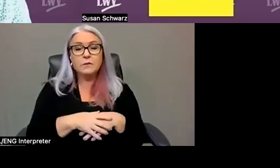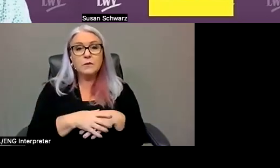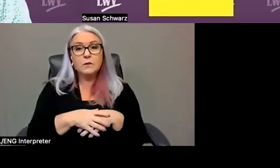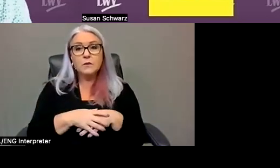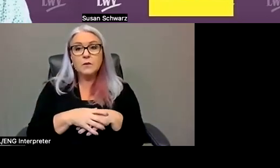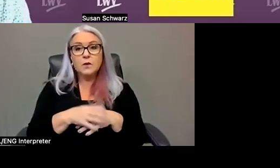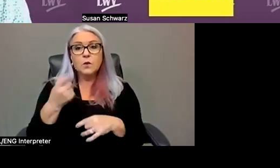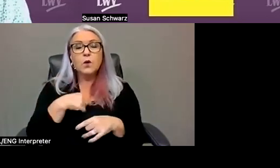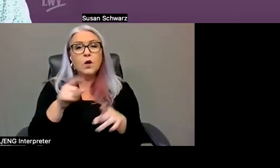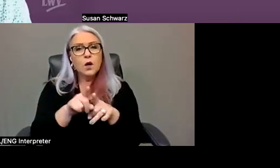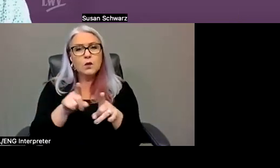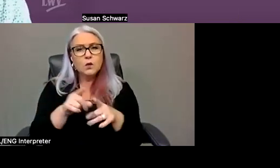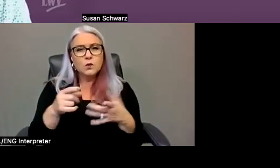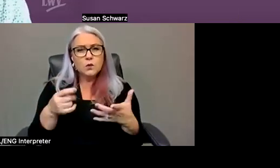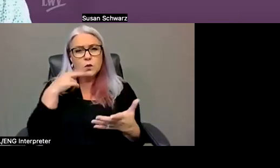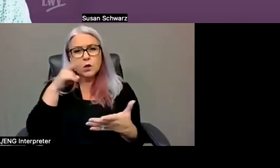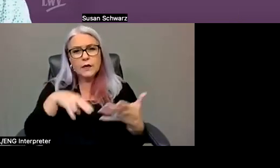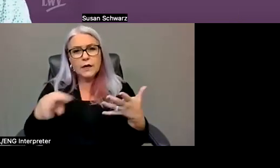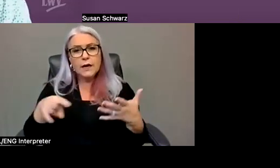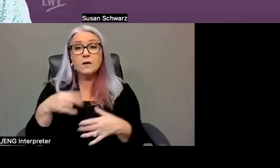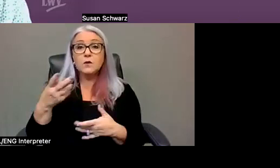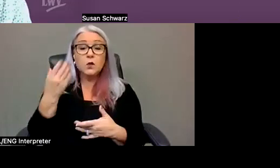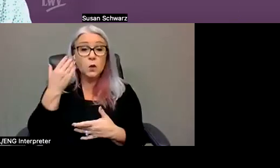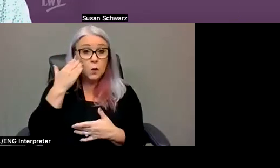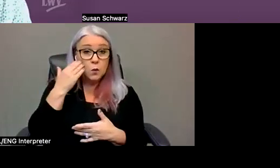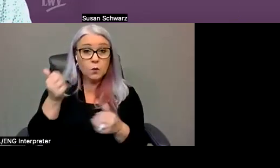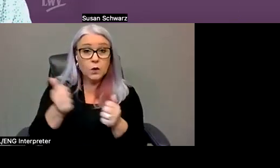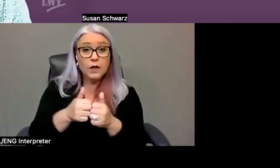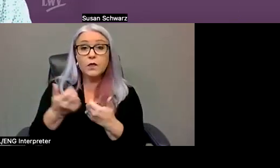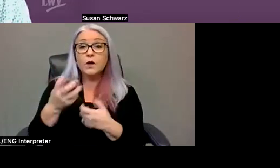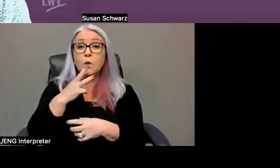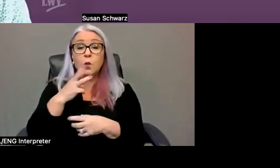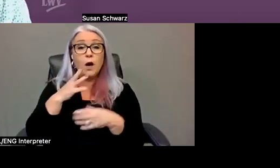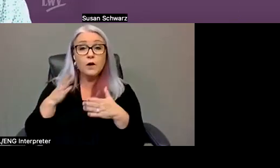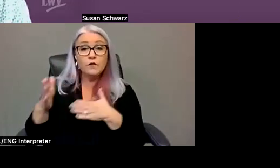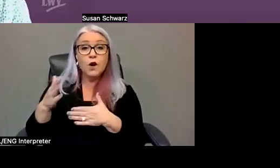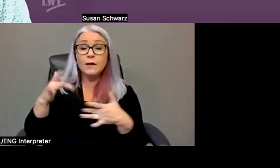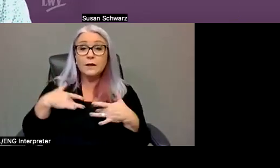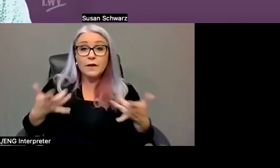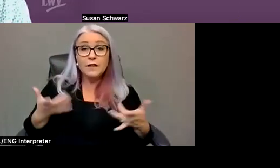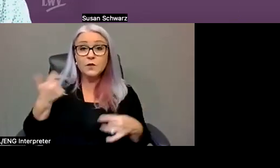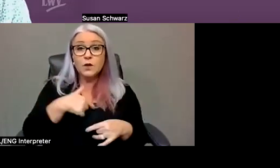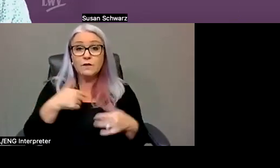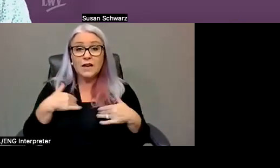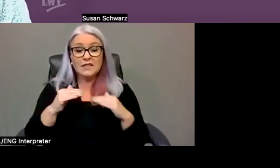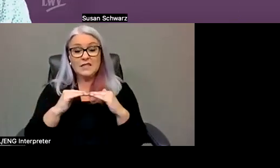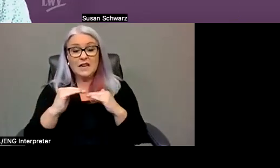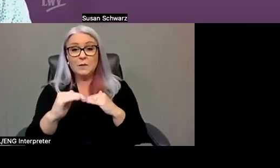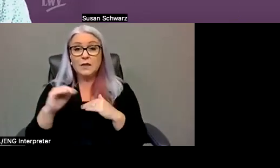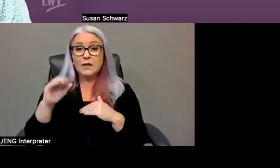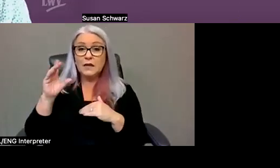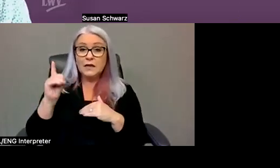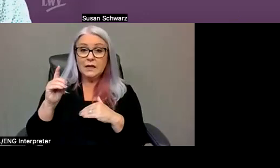with de-wasting. I don't know if with waterfront events, we've had sustainability Dobbs there, and they've had de-wasting where